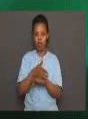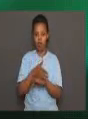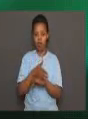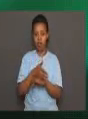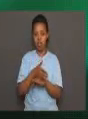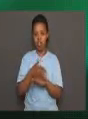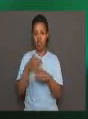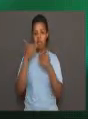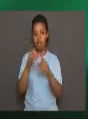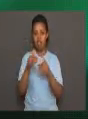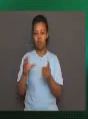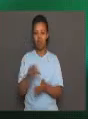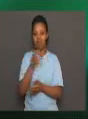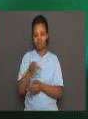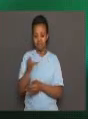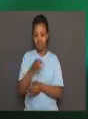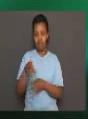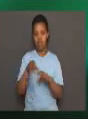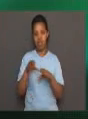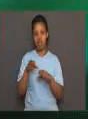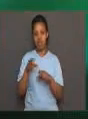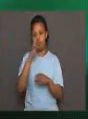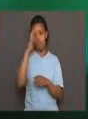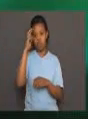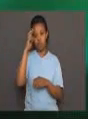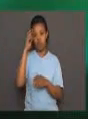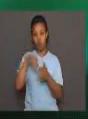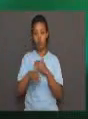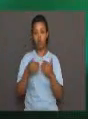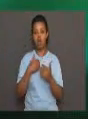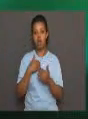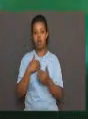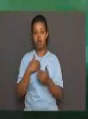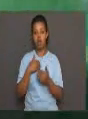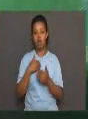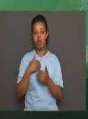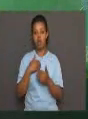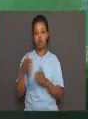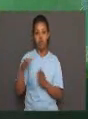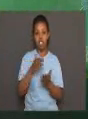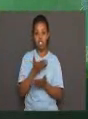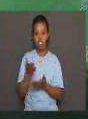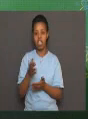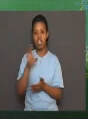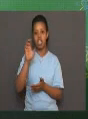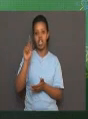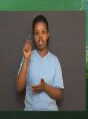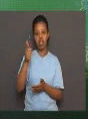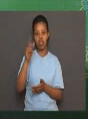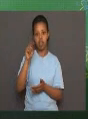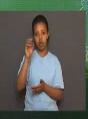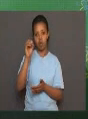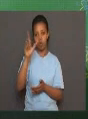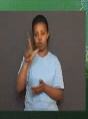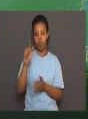in order to dissolve the liquid into the ethanol. The contents of